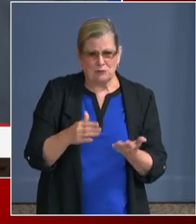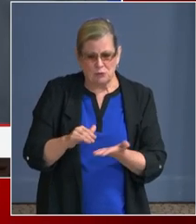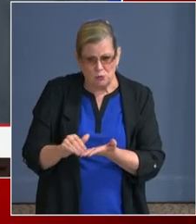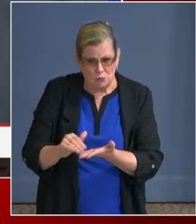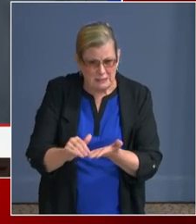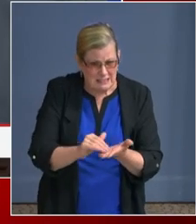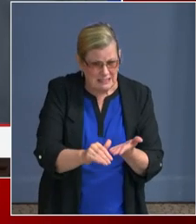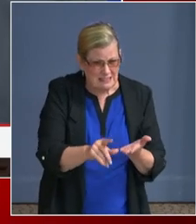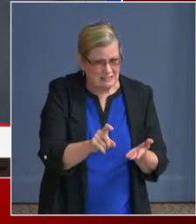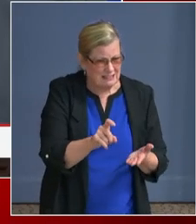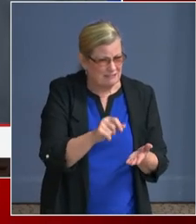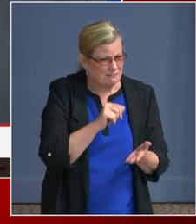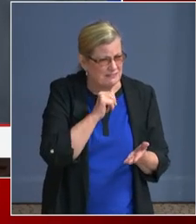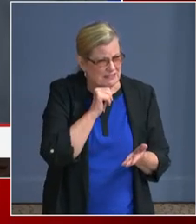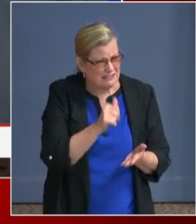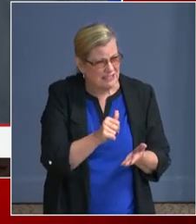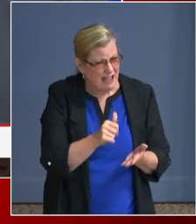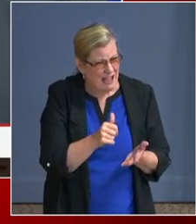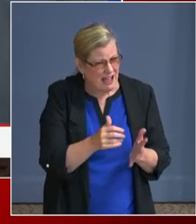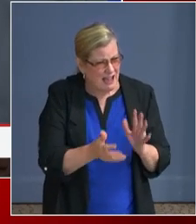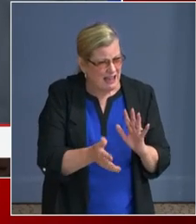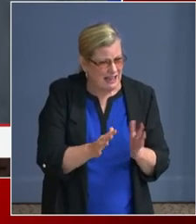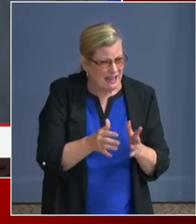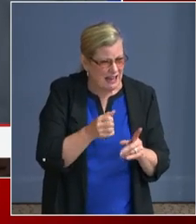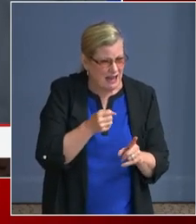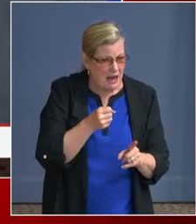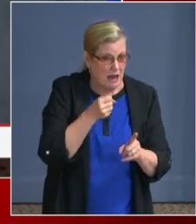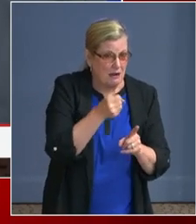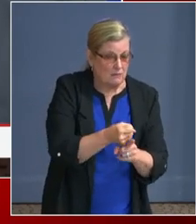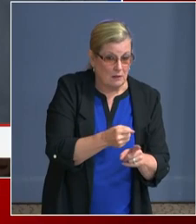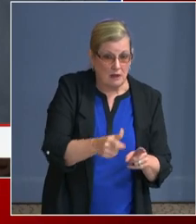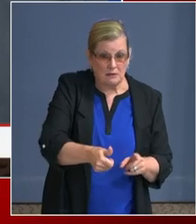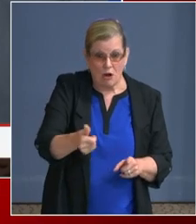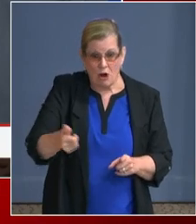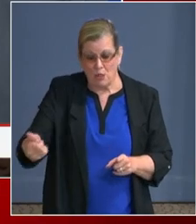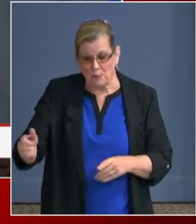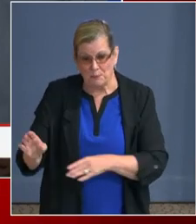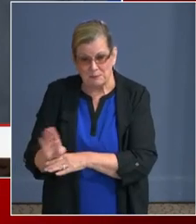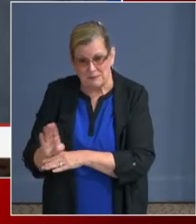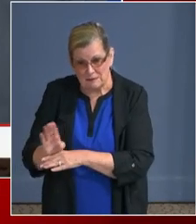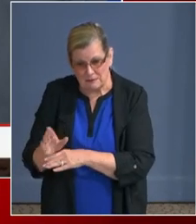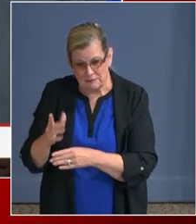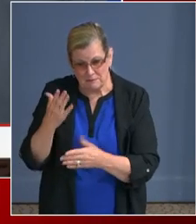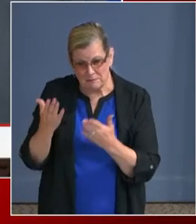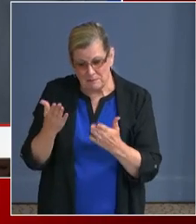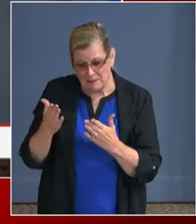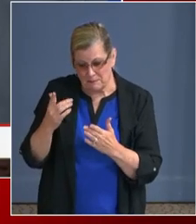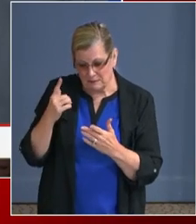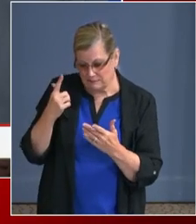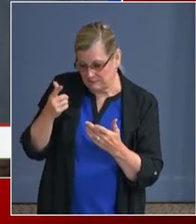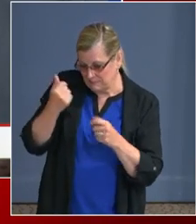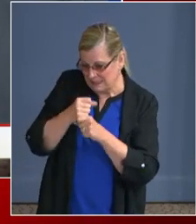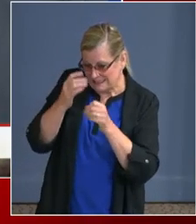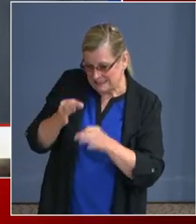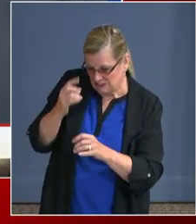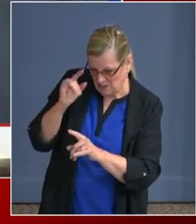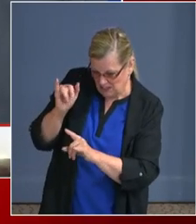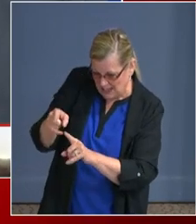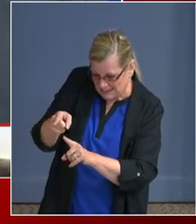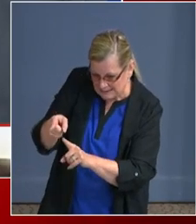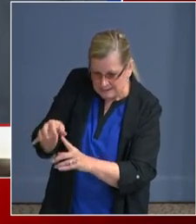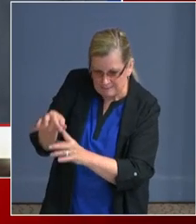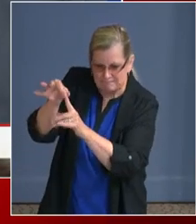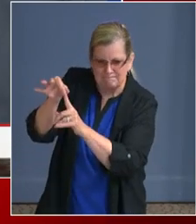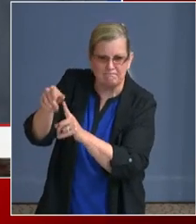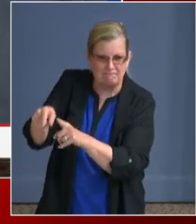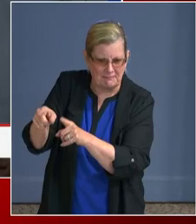request that doesn't implicate other types of businesses, we may make a decision. Some of them are in a class, and we